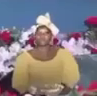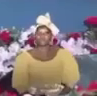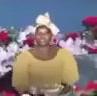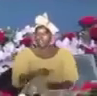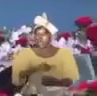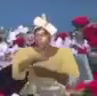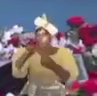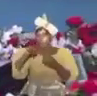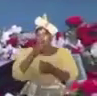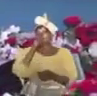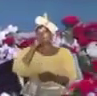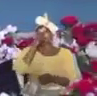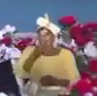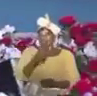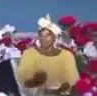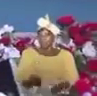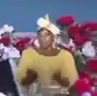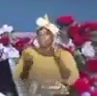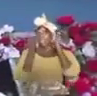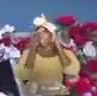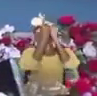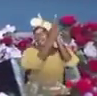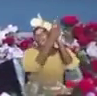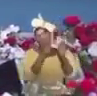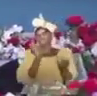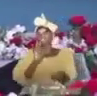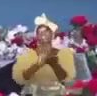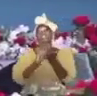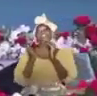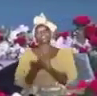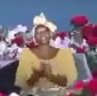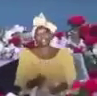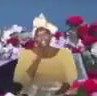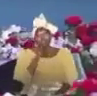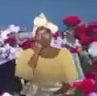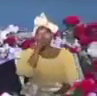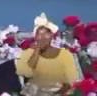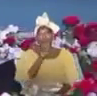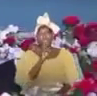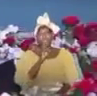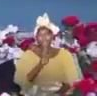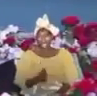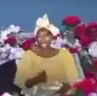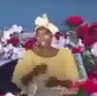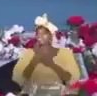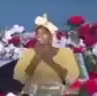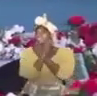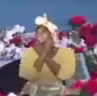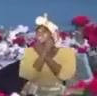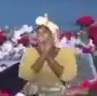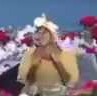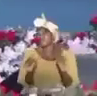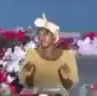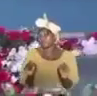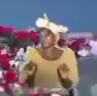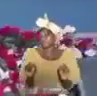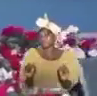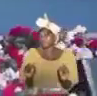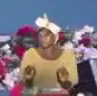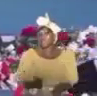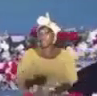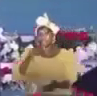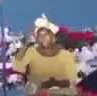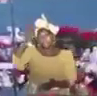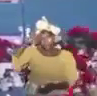When you encounter Jesus, you are already on your way to being secure. Proverbs 18:10.